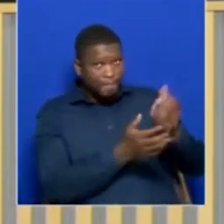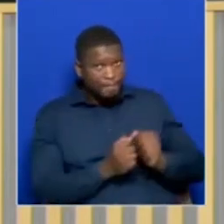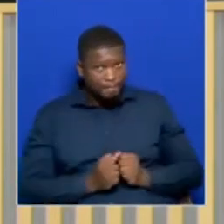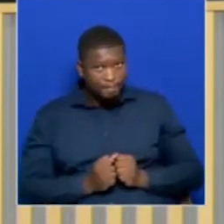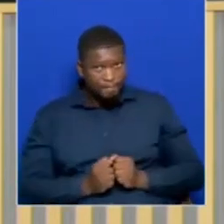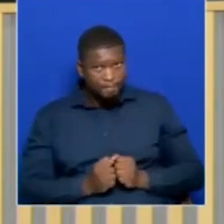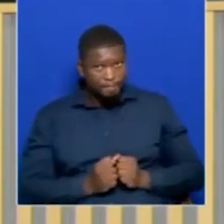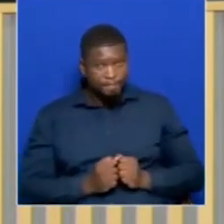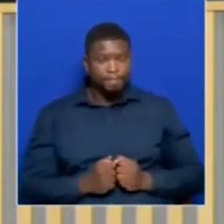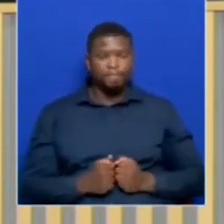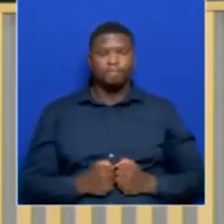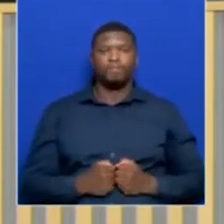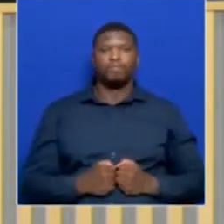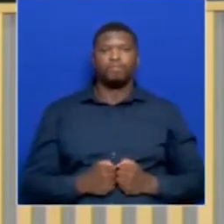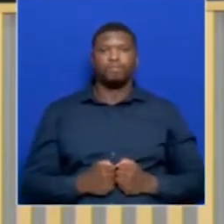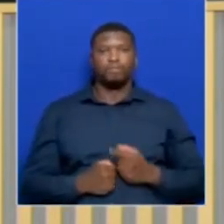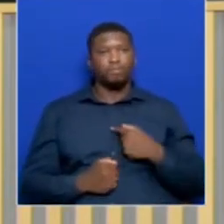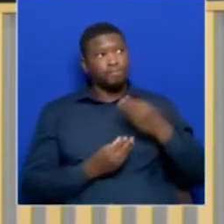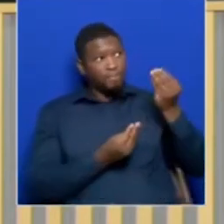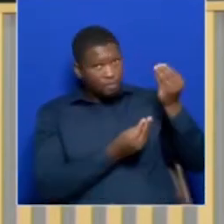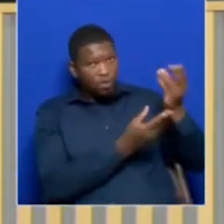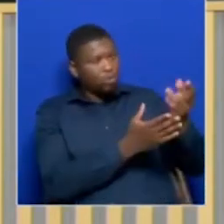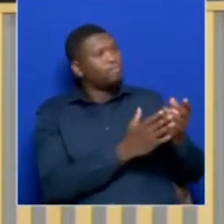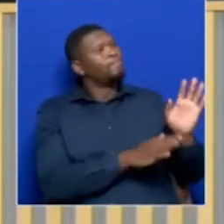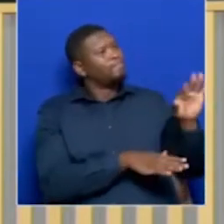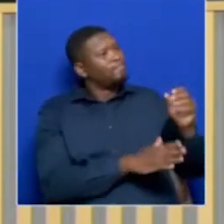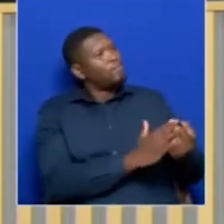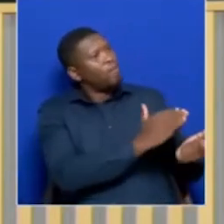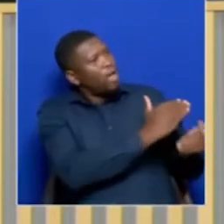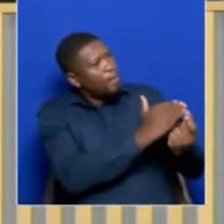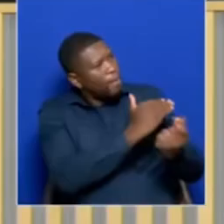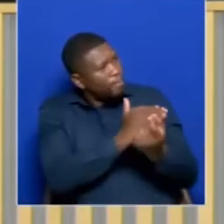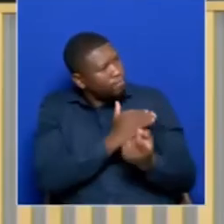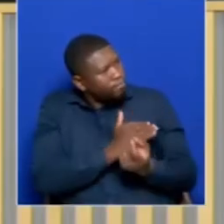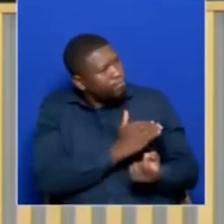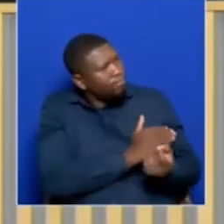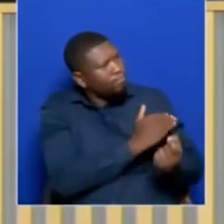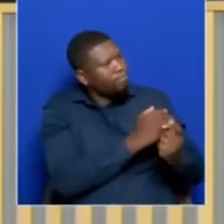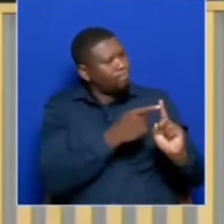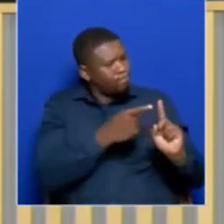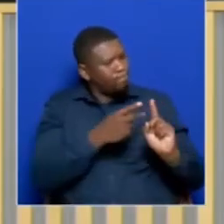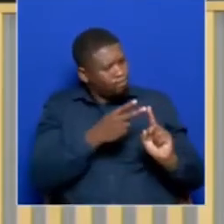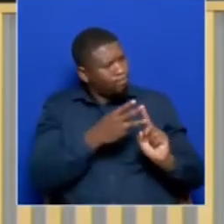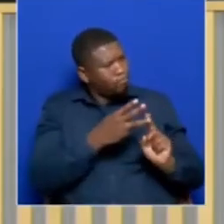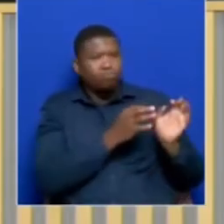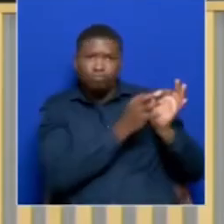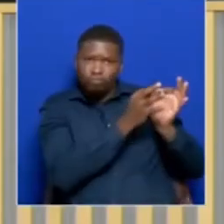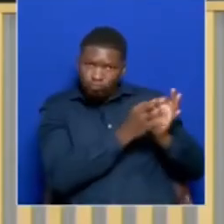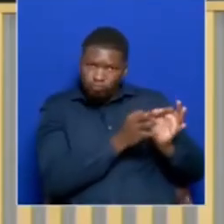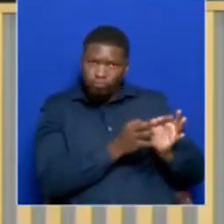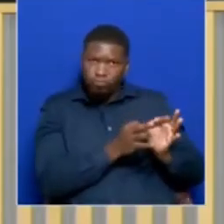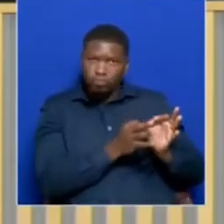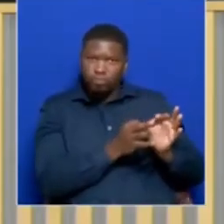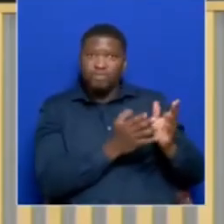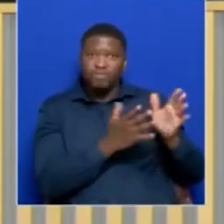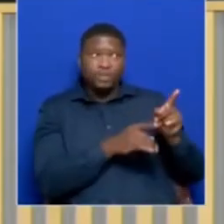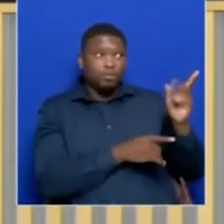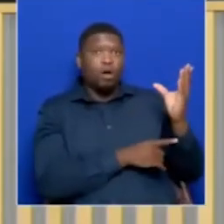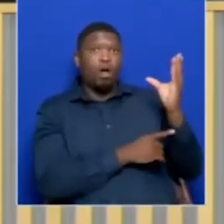about what happened. And in particular, he asked me, who are the SAPS officials who were involved in the planning